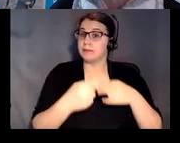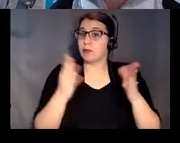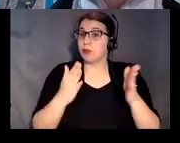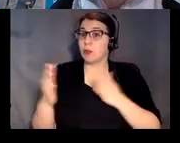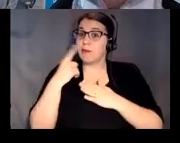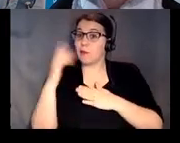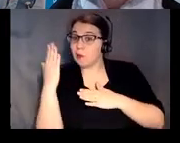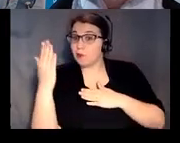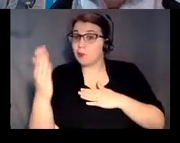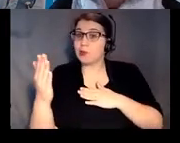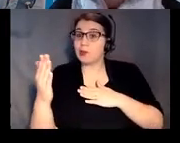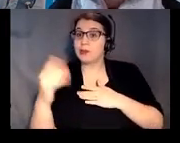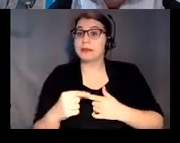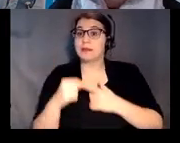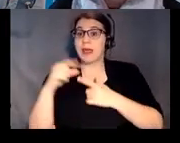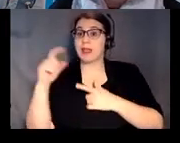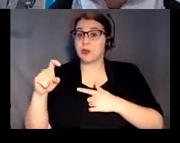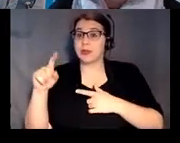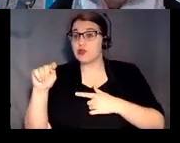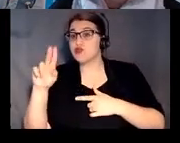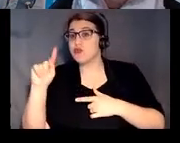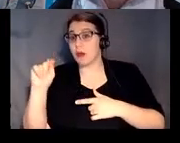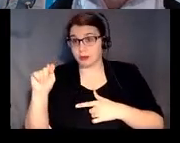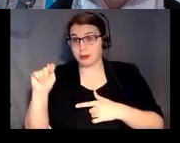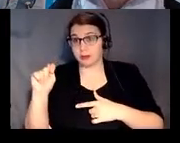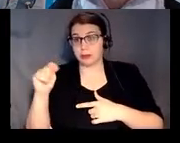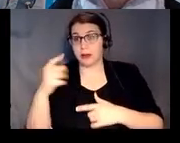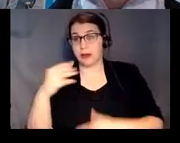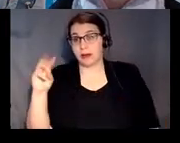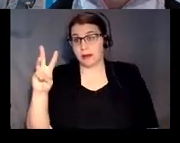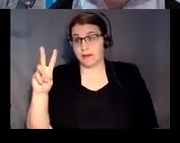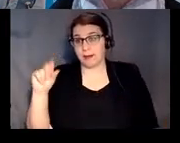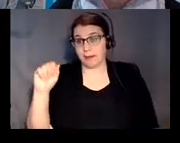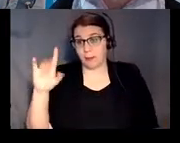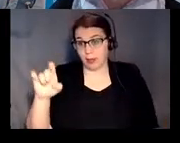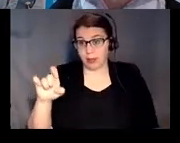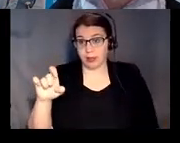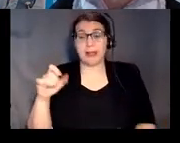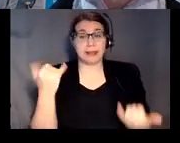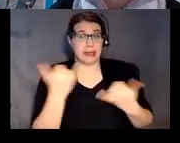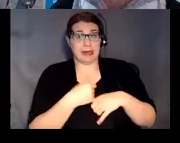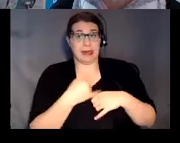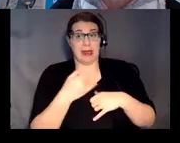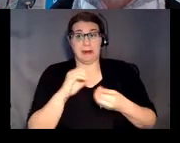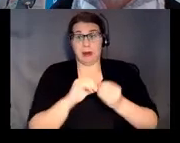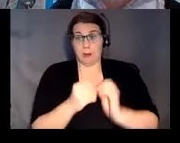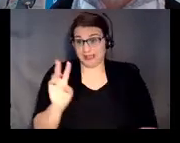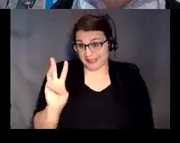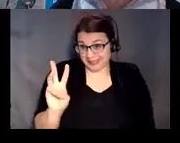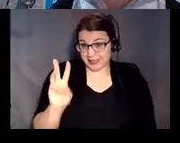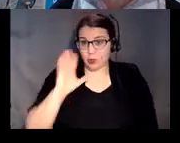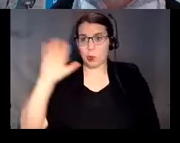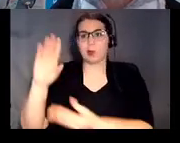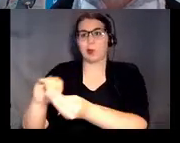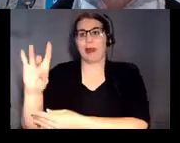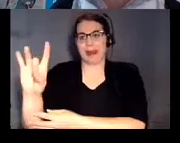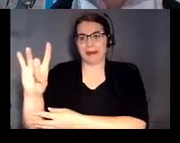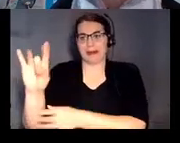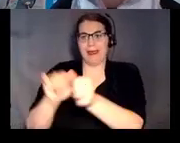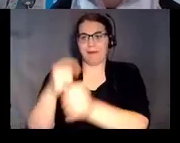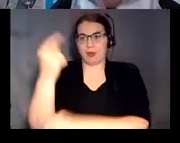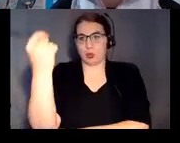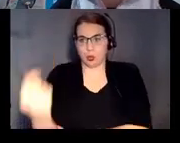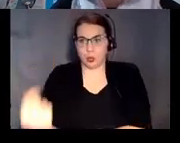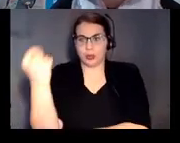and WVABLE. It is the 6th of 8 webinar sessions in the series that is being held every Tuesday at noon